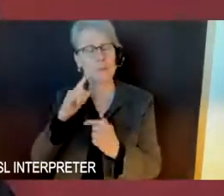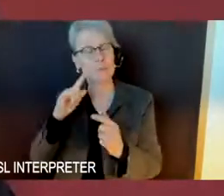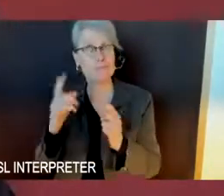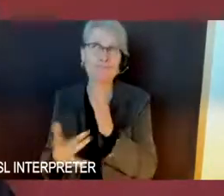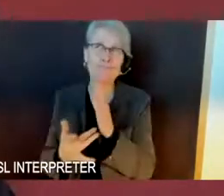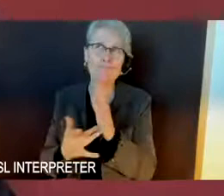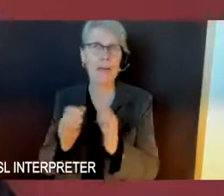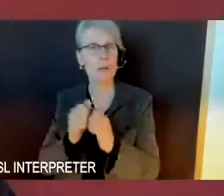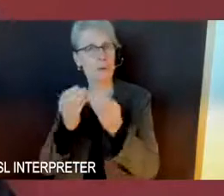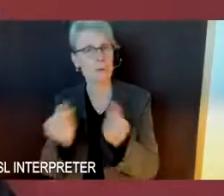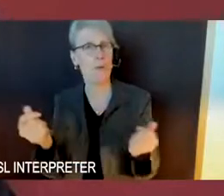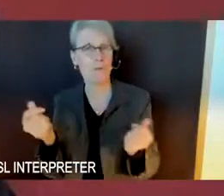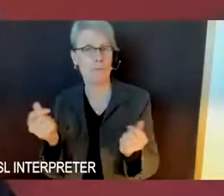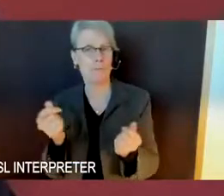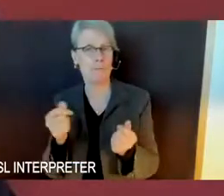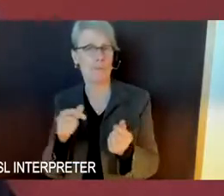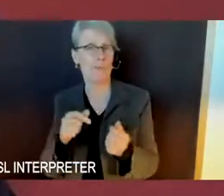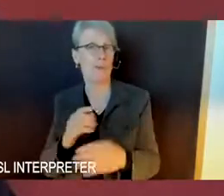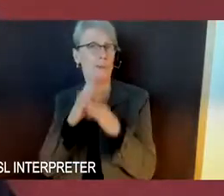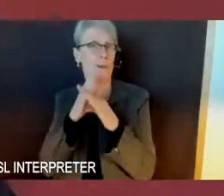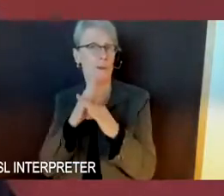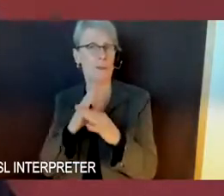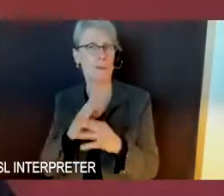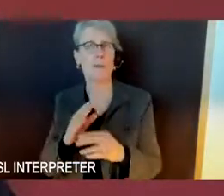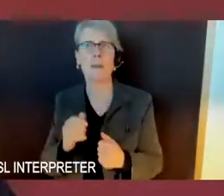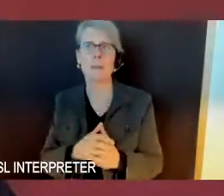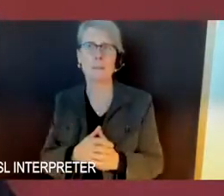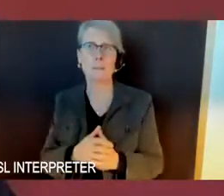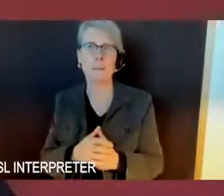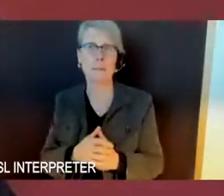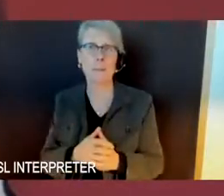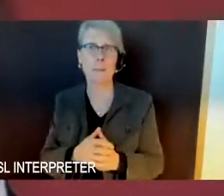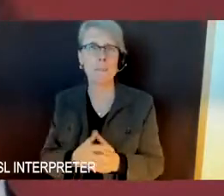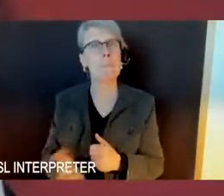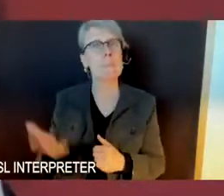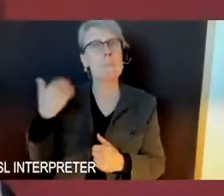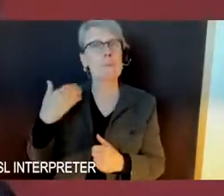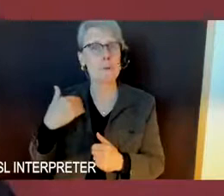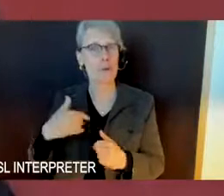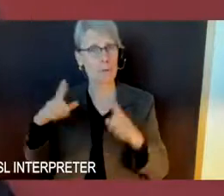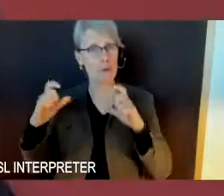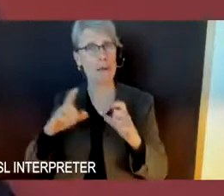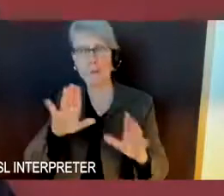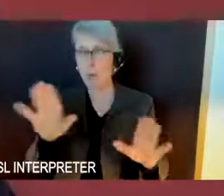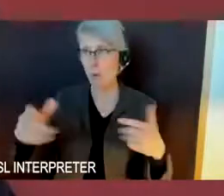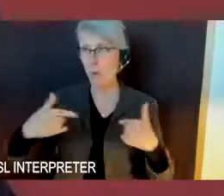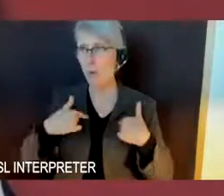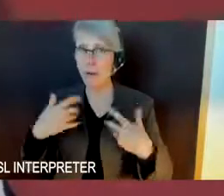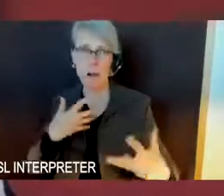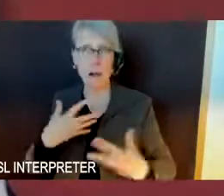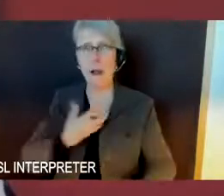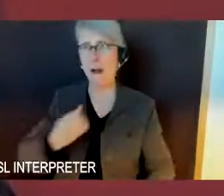the navigation of the world. And instead of spending my time convincing people that I was you know, someone who